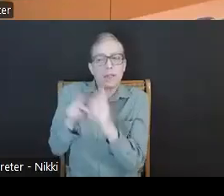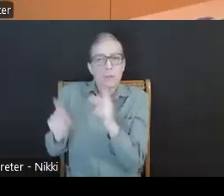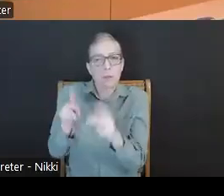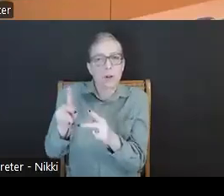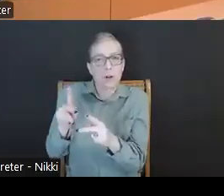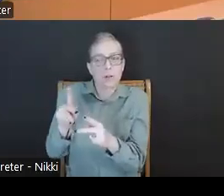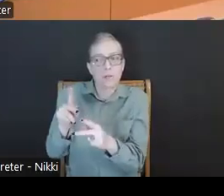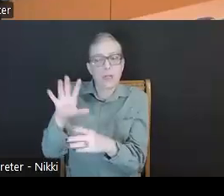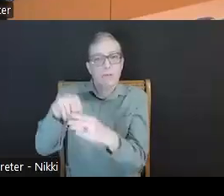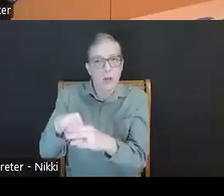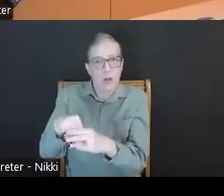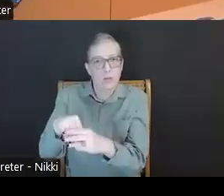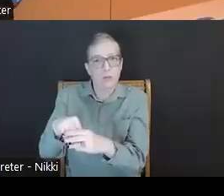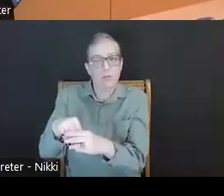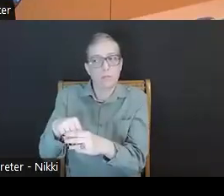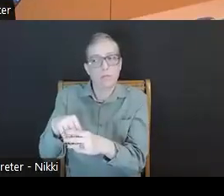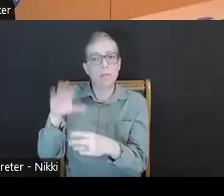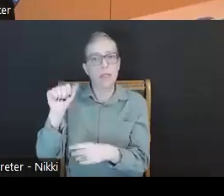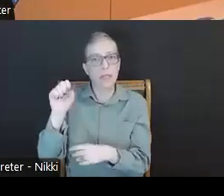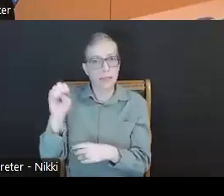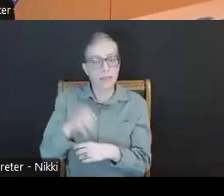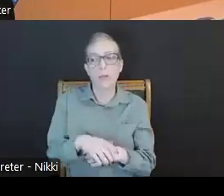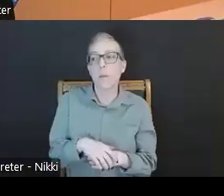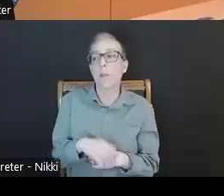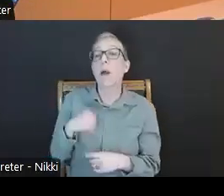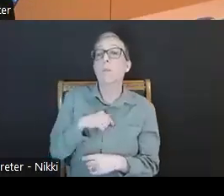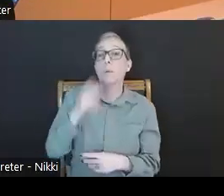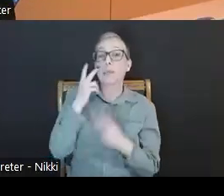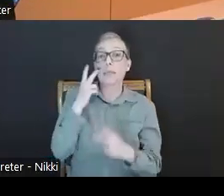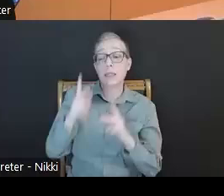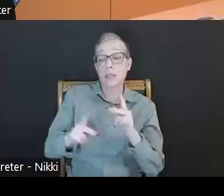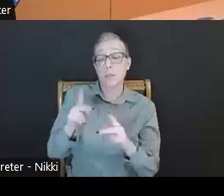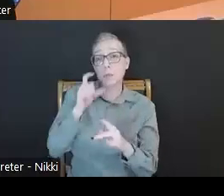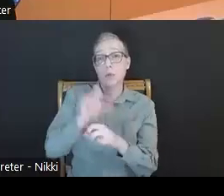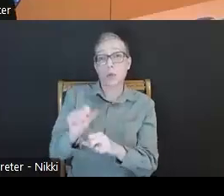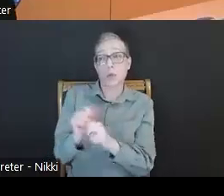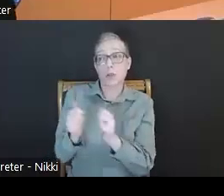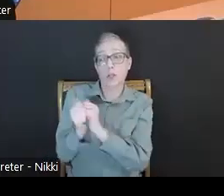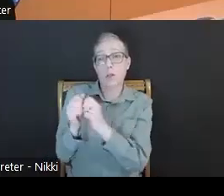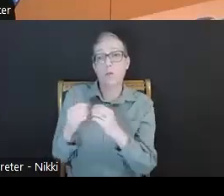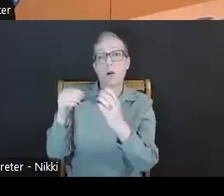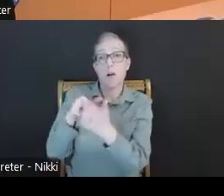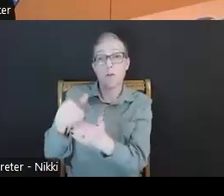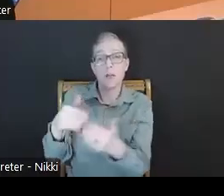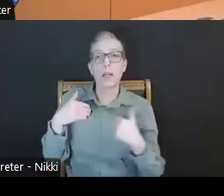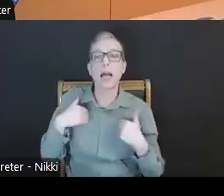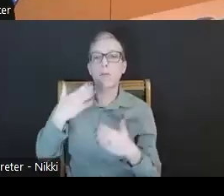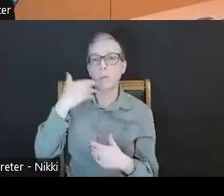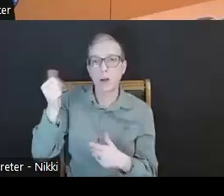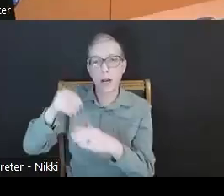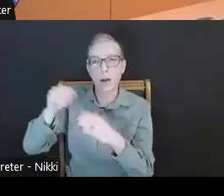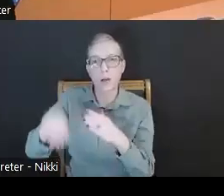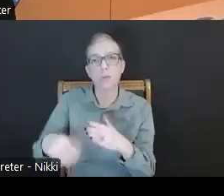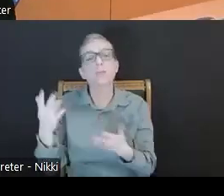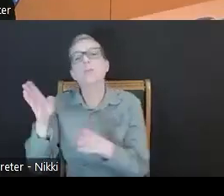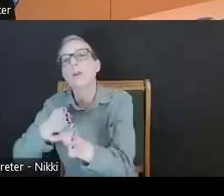lots of research on people working together more often having better outcomes in fields outside of medicine. And it tends to be